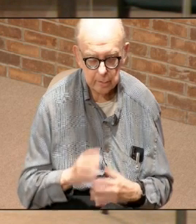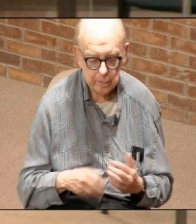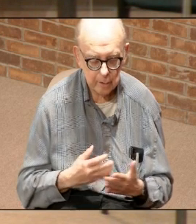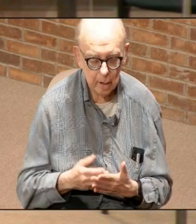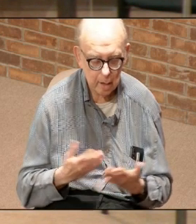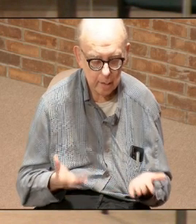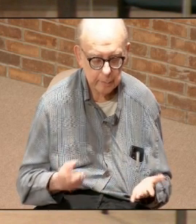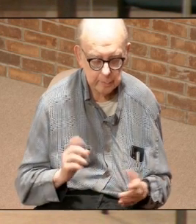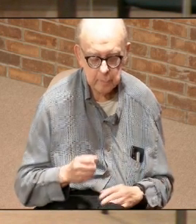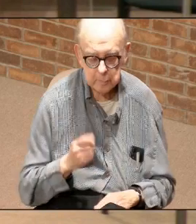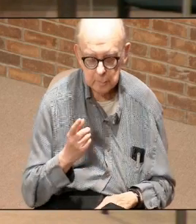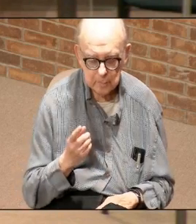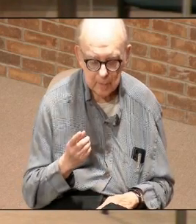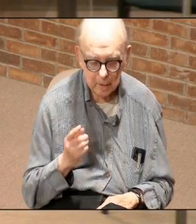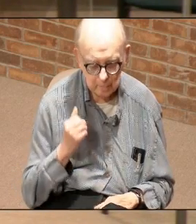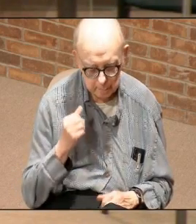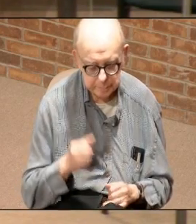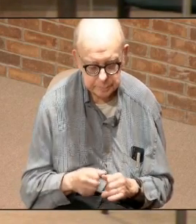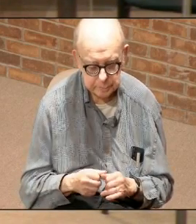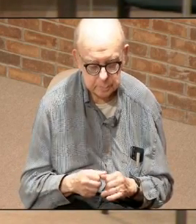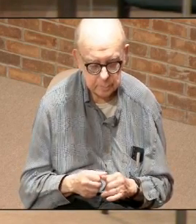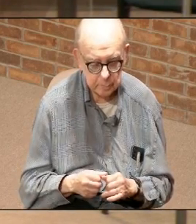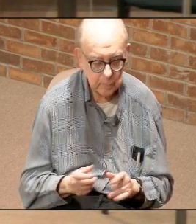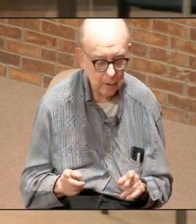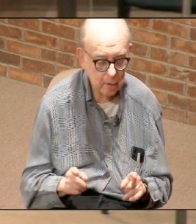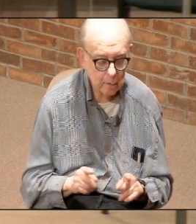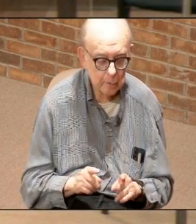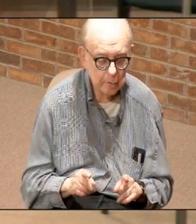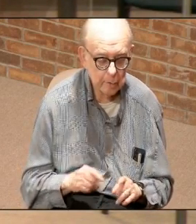we need to understand is remember where we've been.